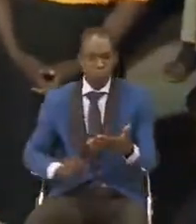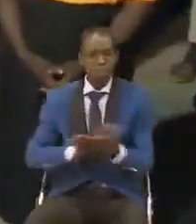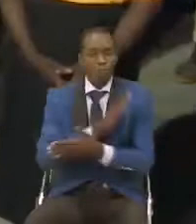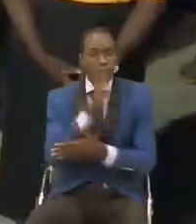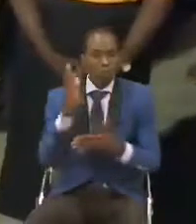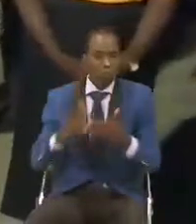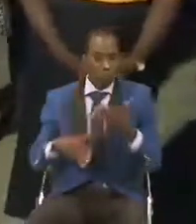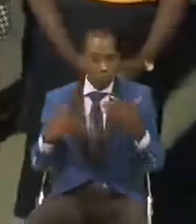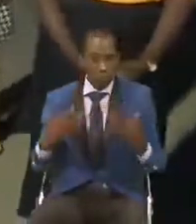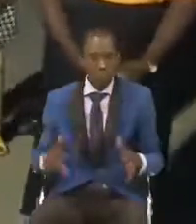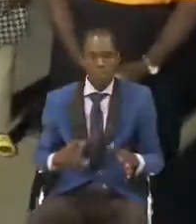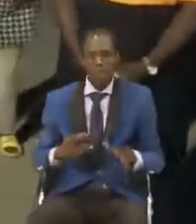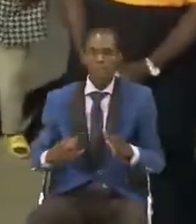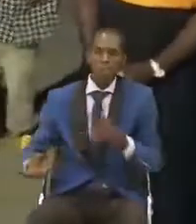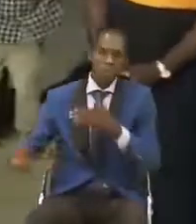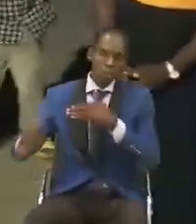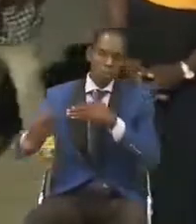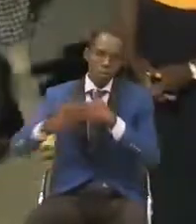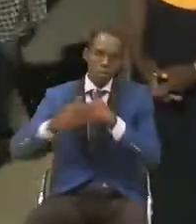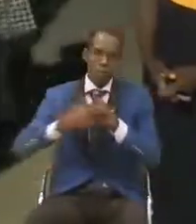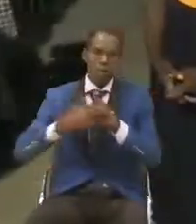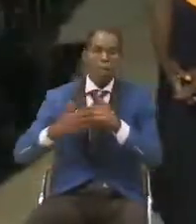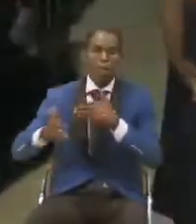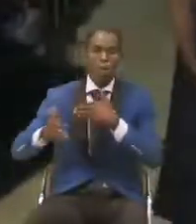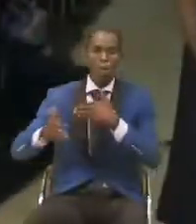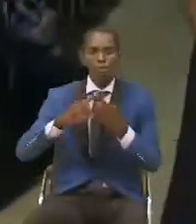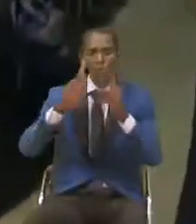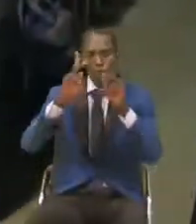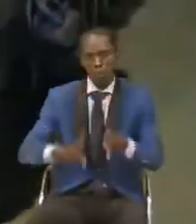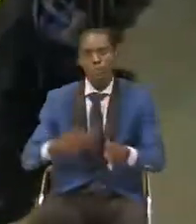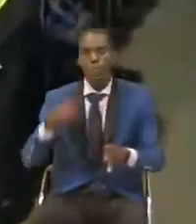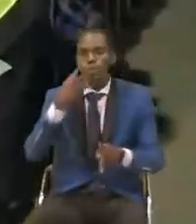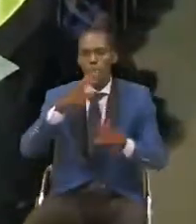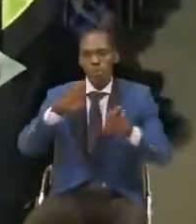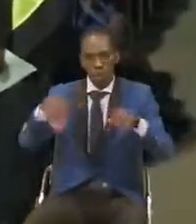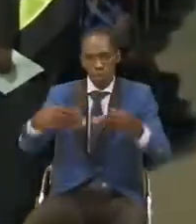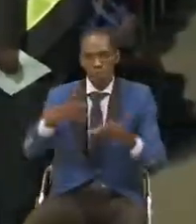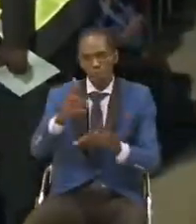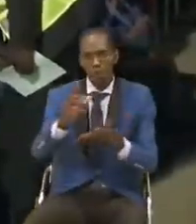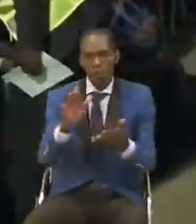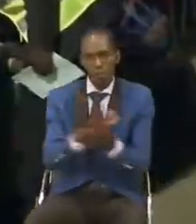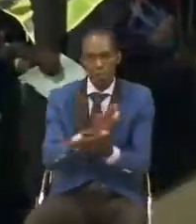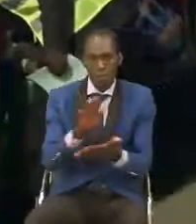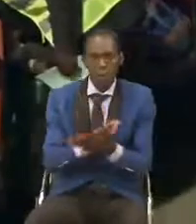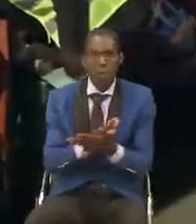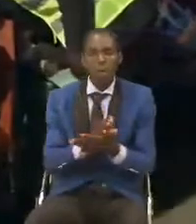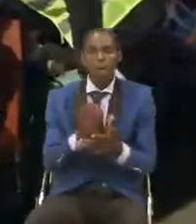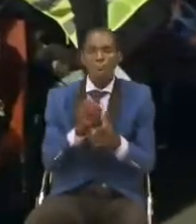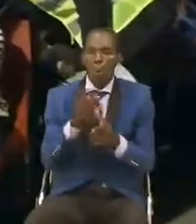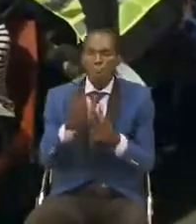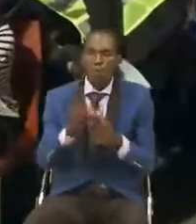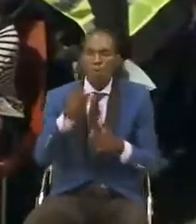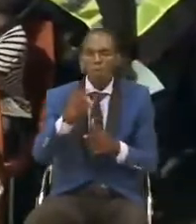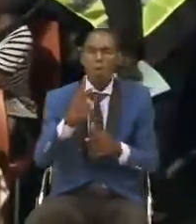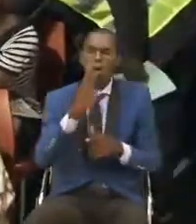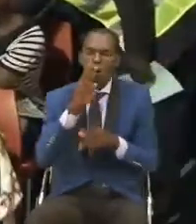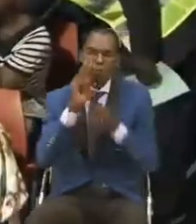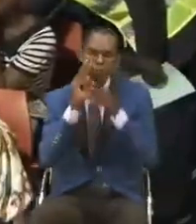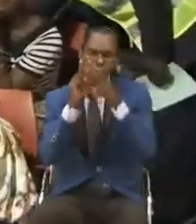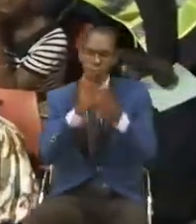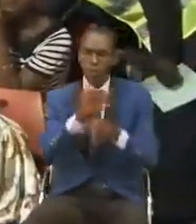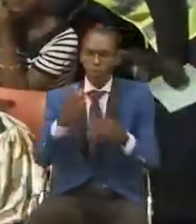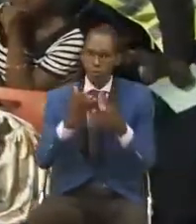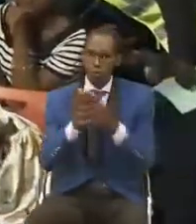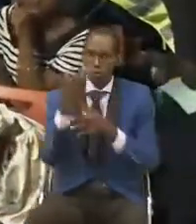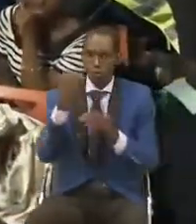Those online, right now a slip is presented there now. Complete